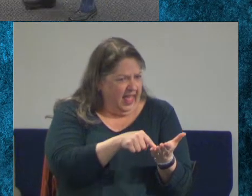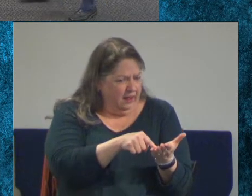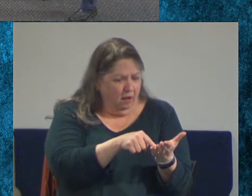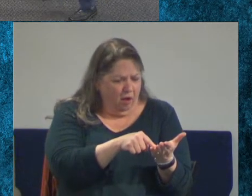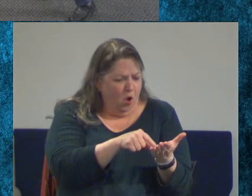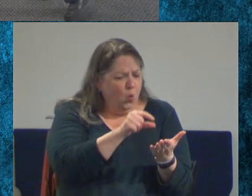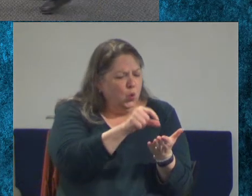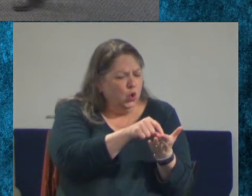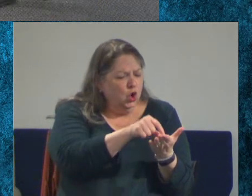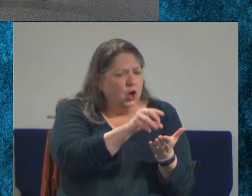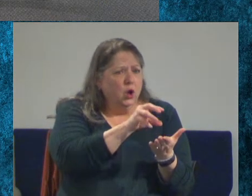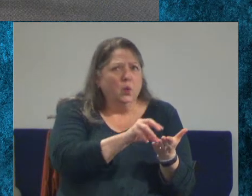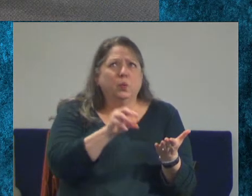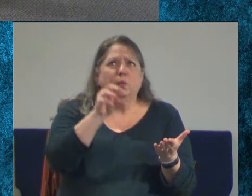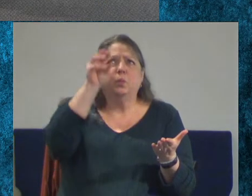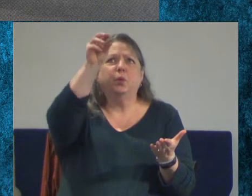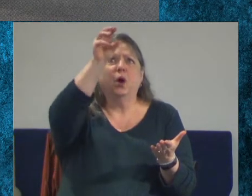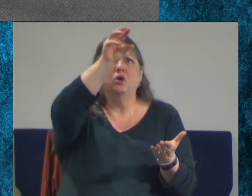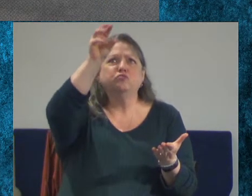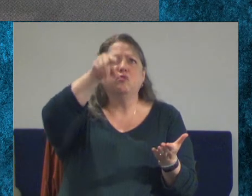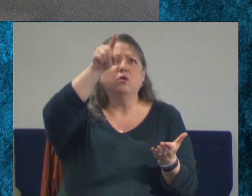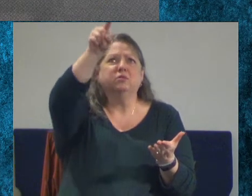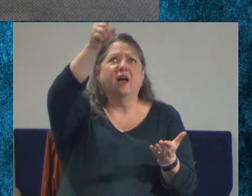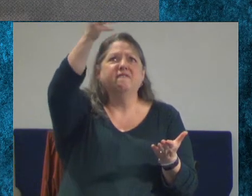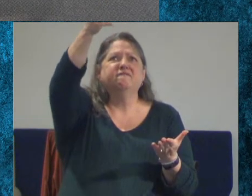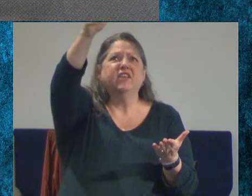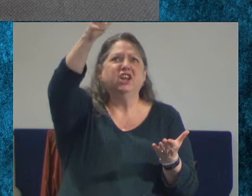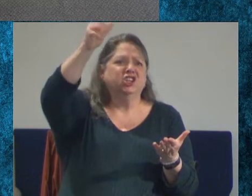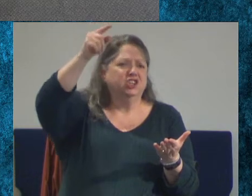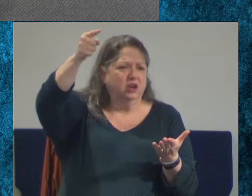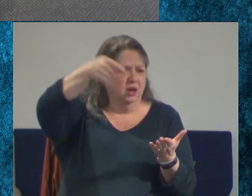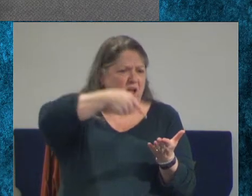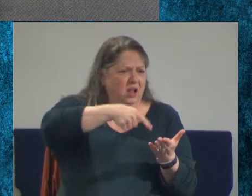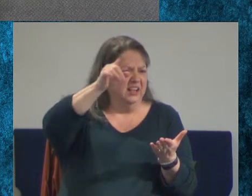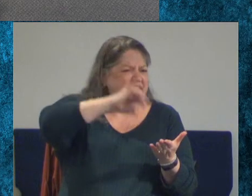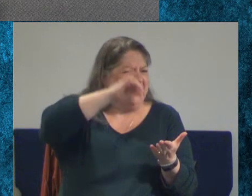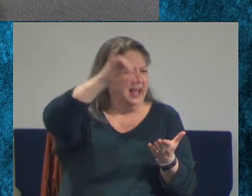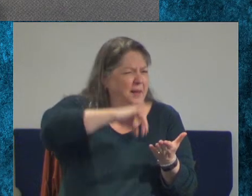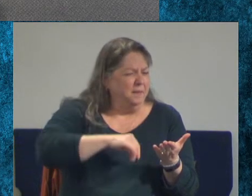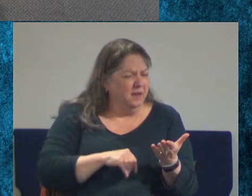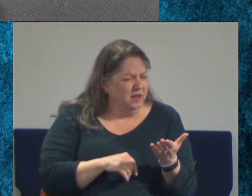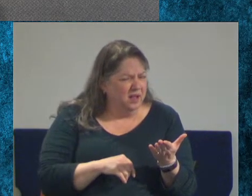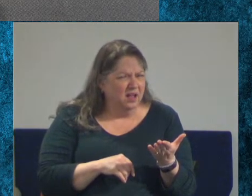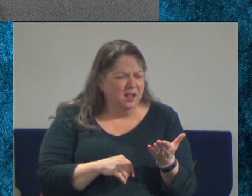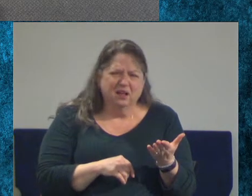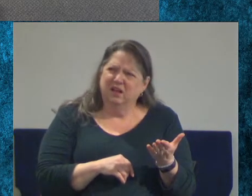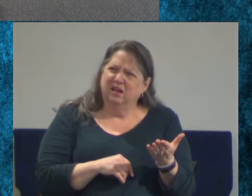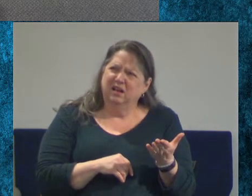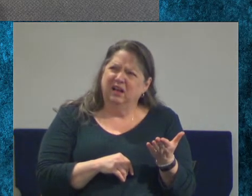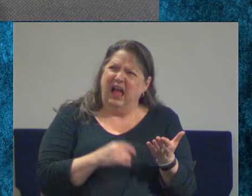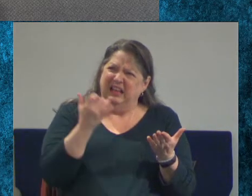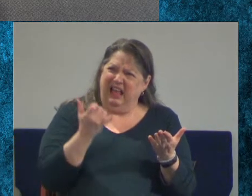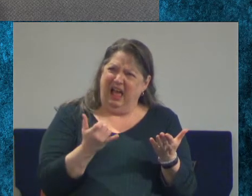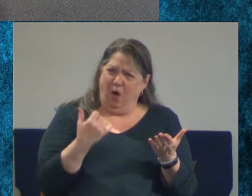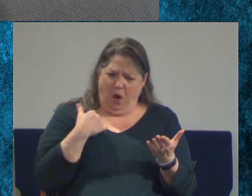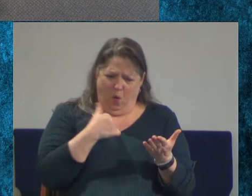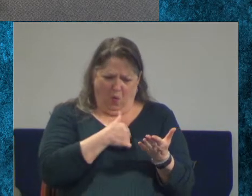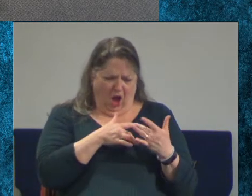says, it is finished. And so God, when he sees us as saints, finished, washed in the blood